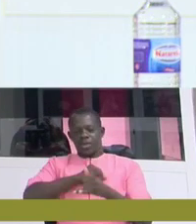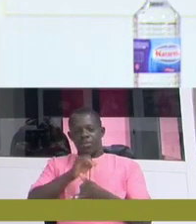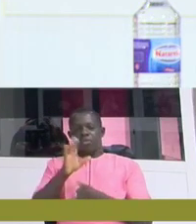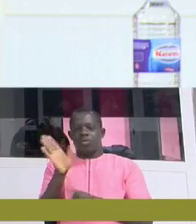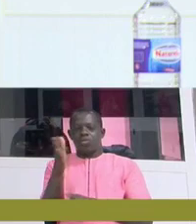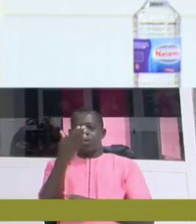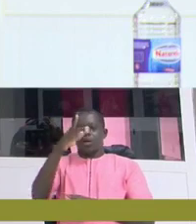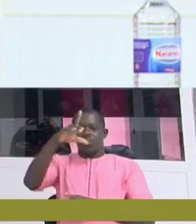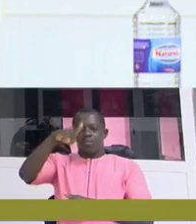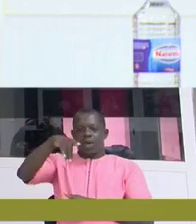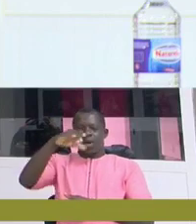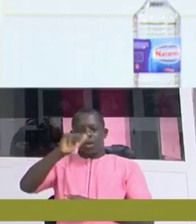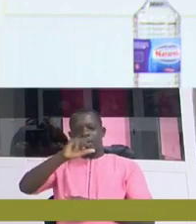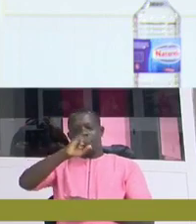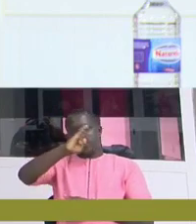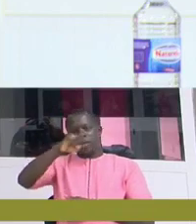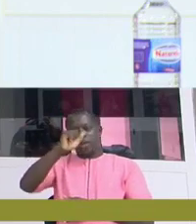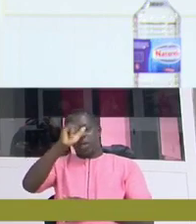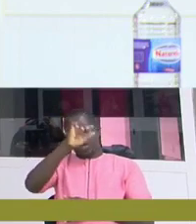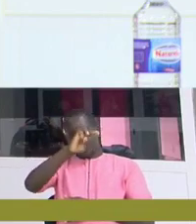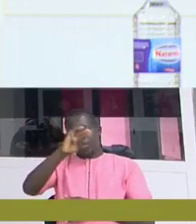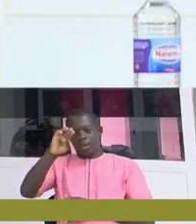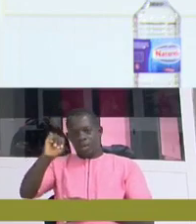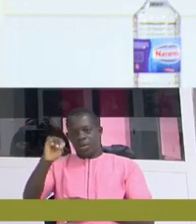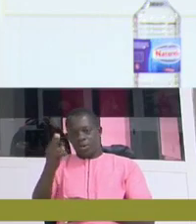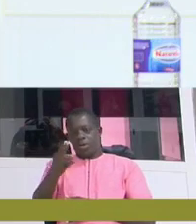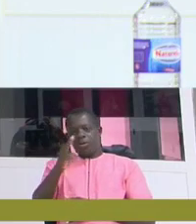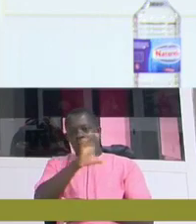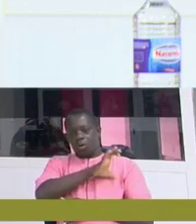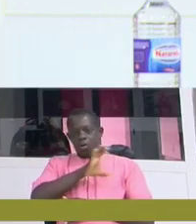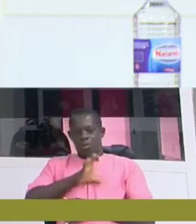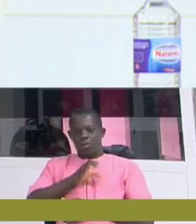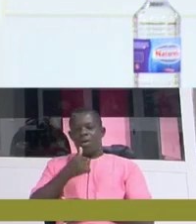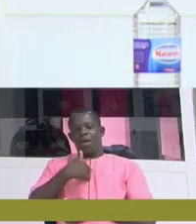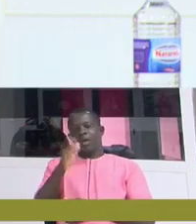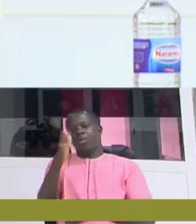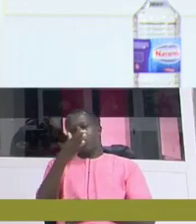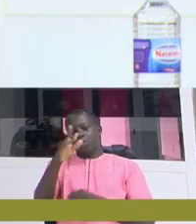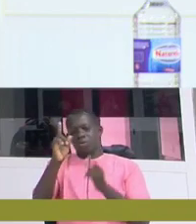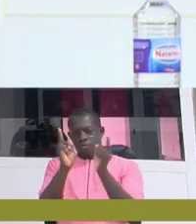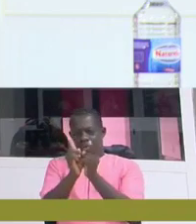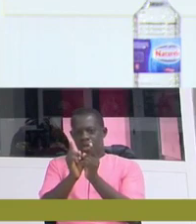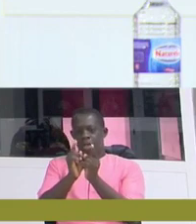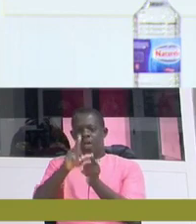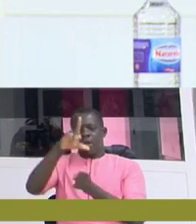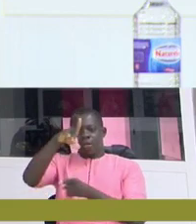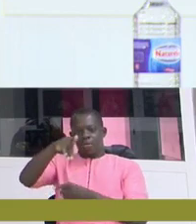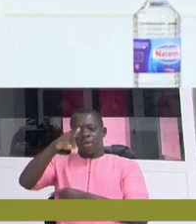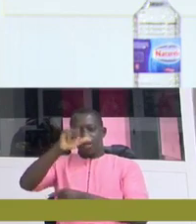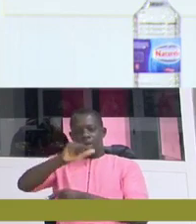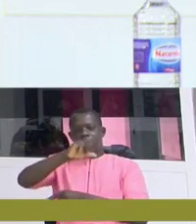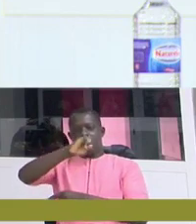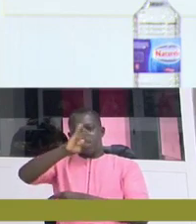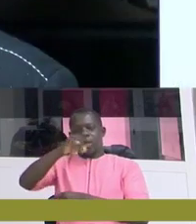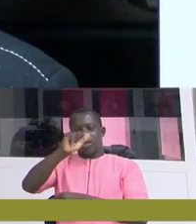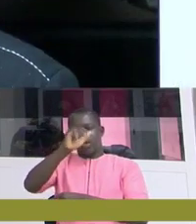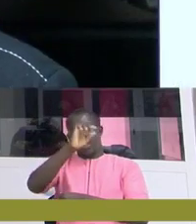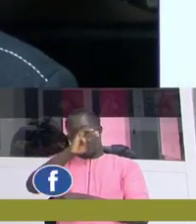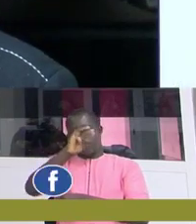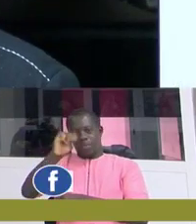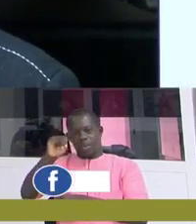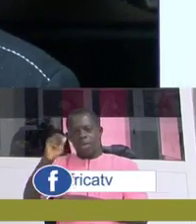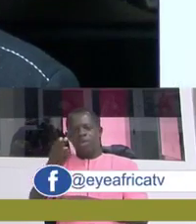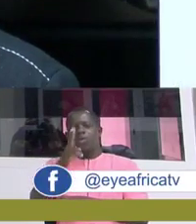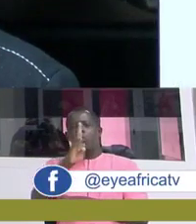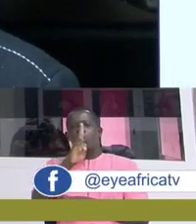said, now I am going to Pajame. He said to me, go there. I went to Pajame. And by who was Pajame? Malo Pajame.